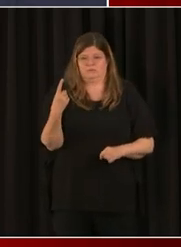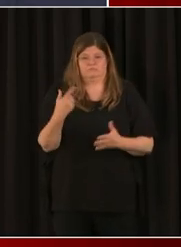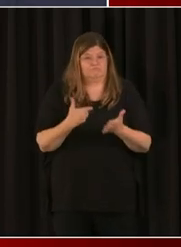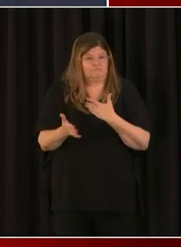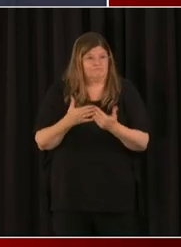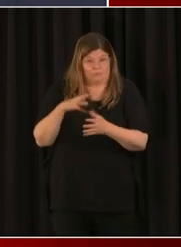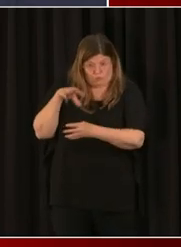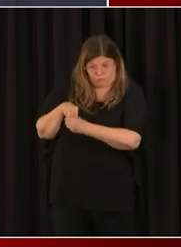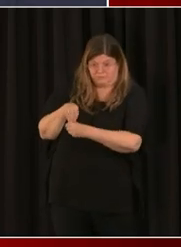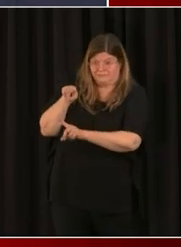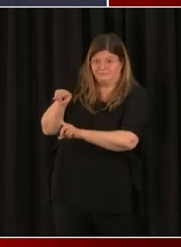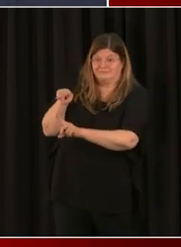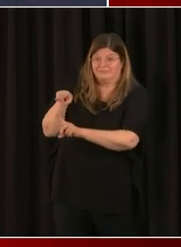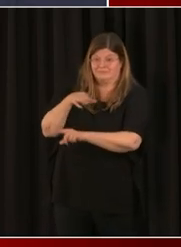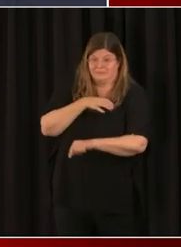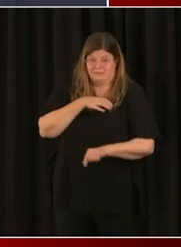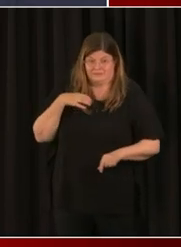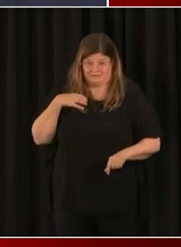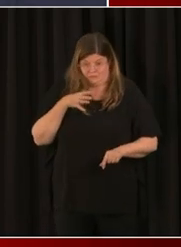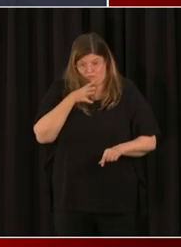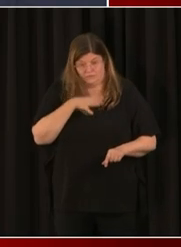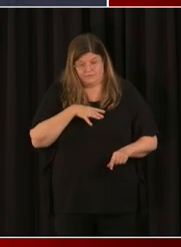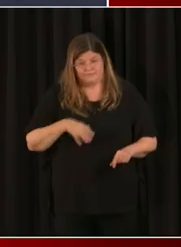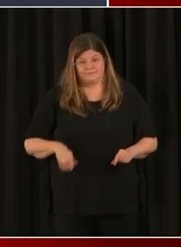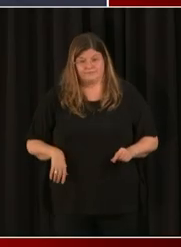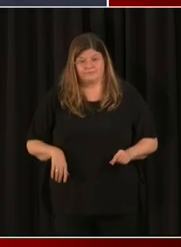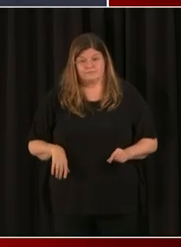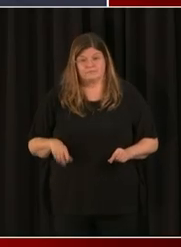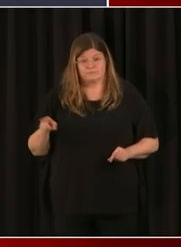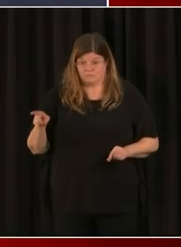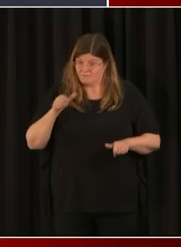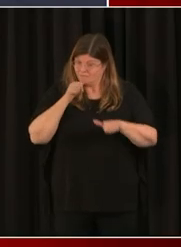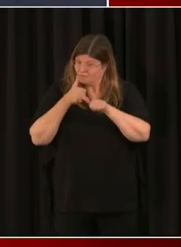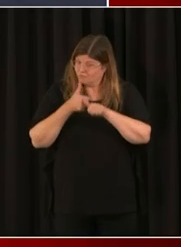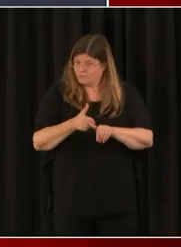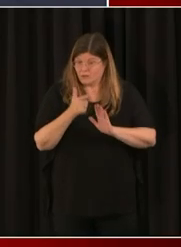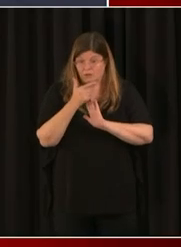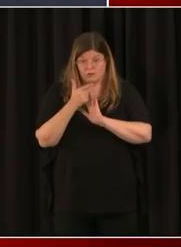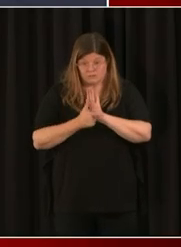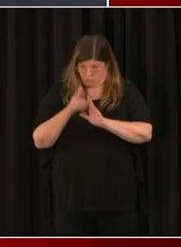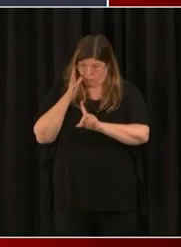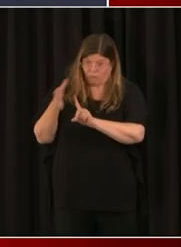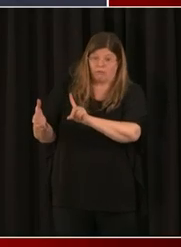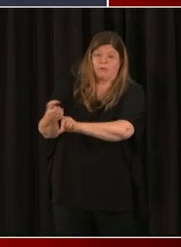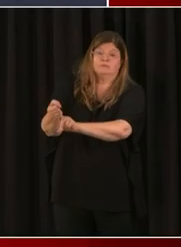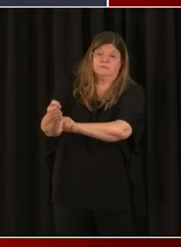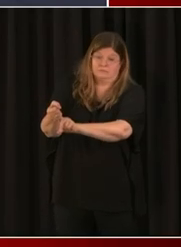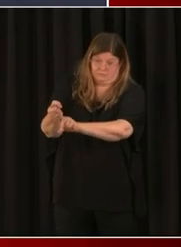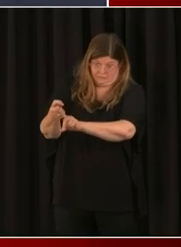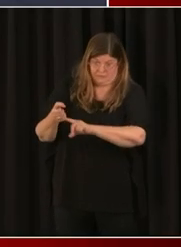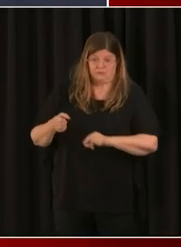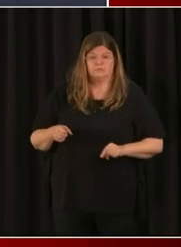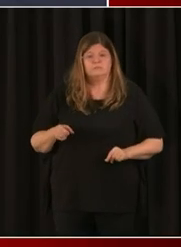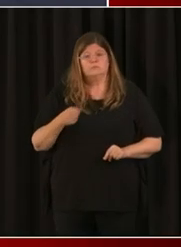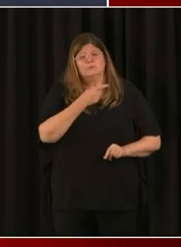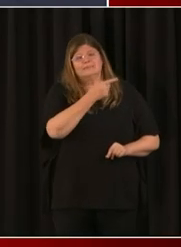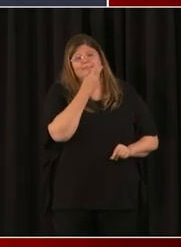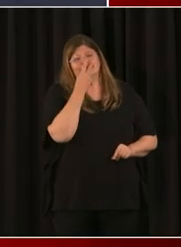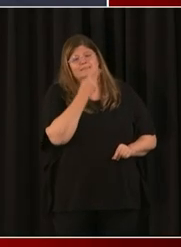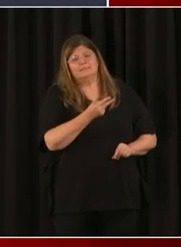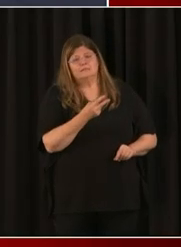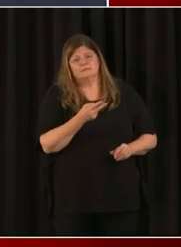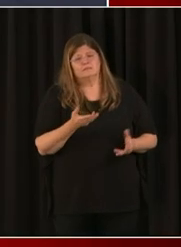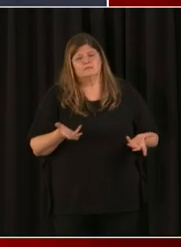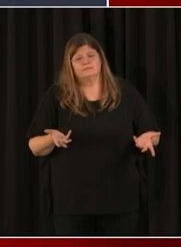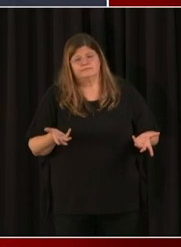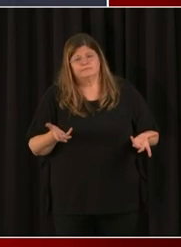Columbia street carrying a firearm, unlawfully, I might add. Mayor Bowser, have you seen her video where she characterizes the district as one of the